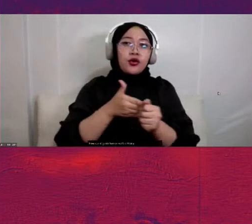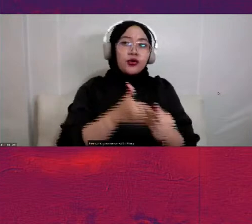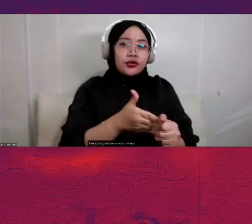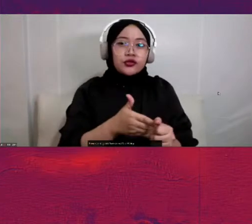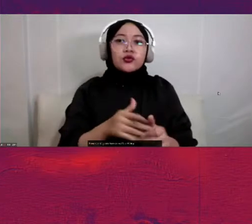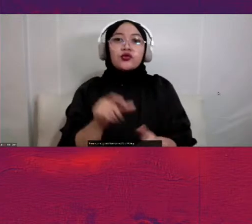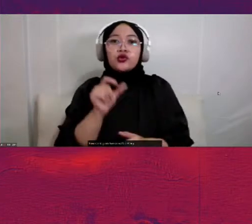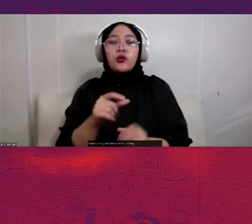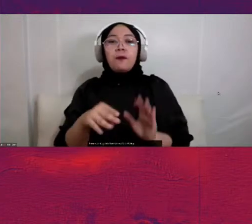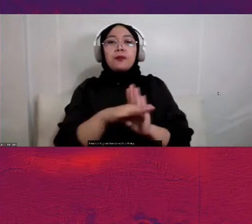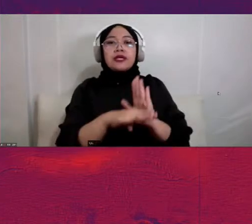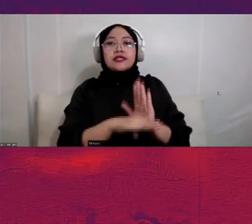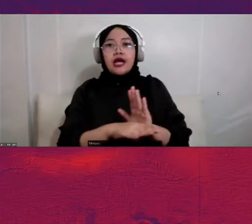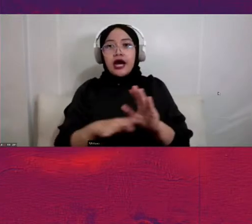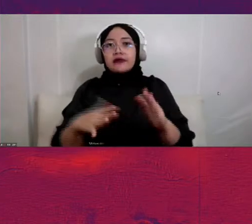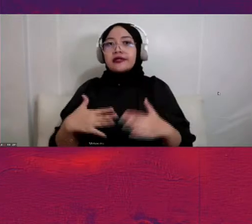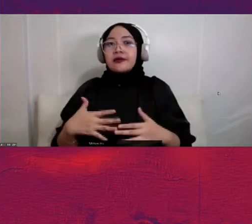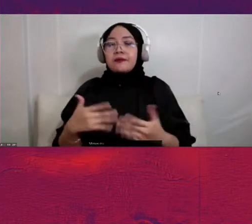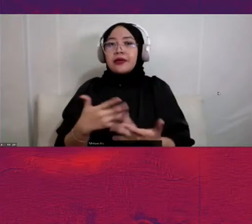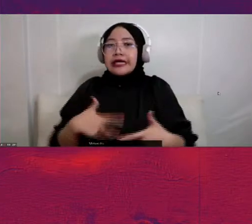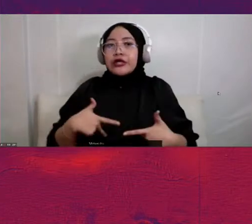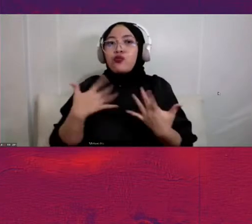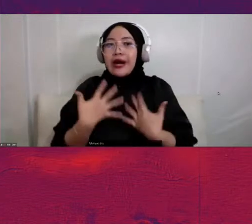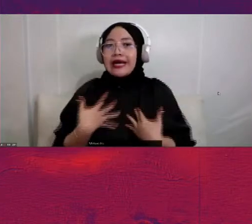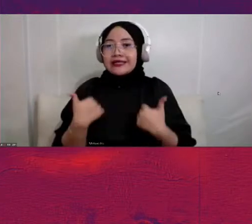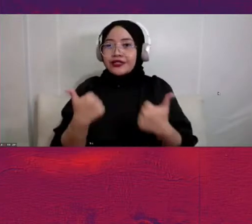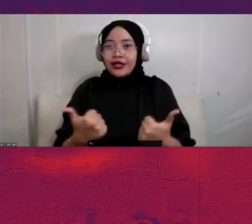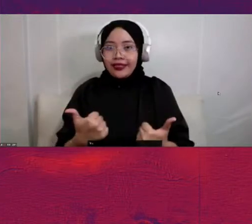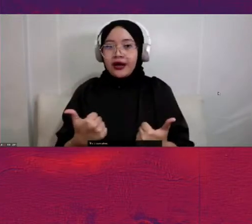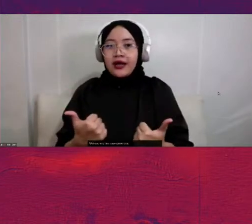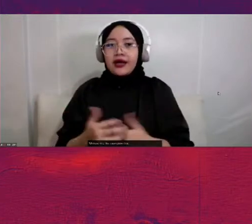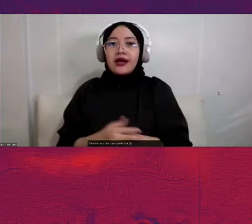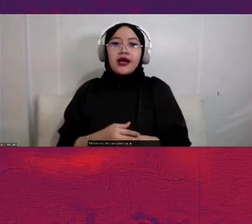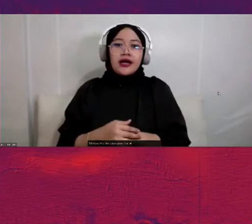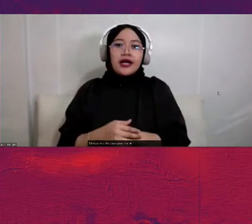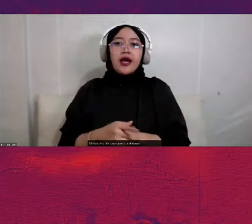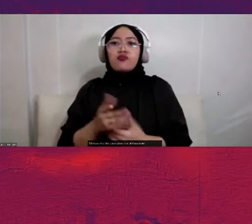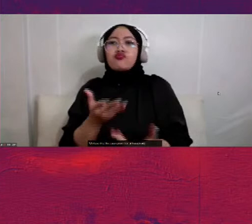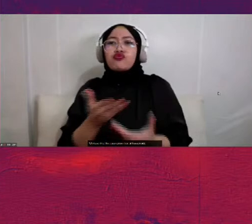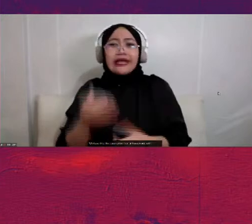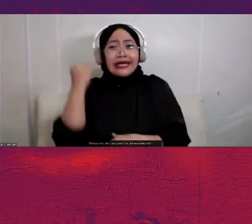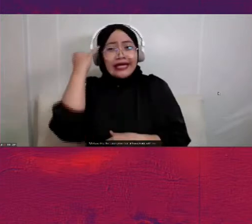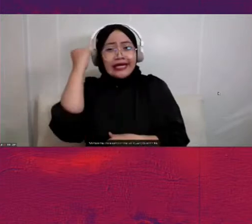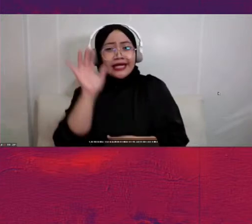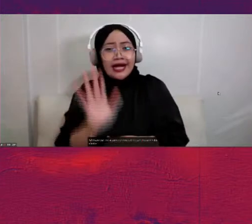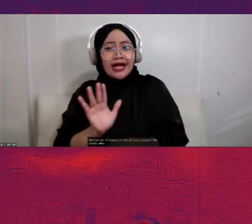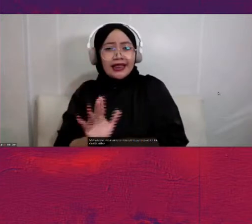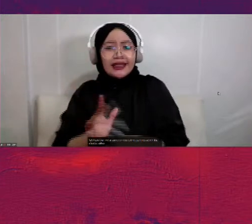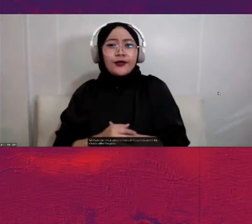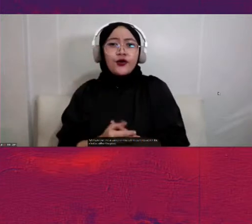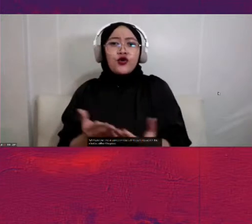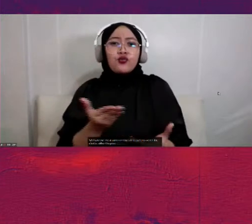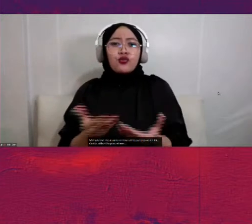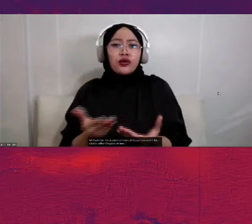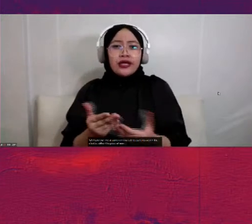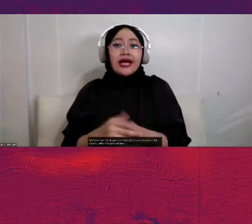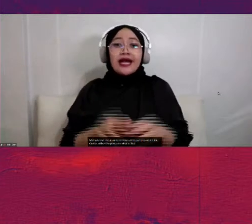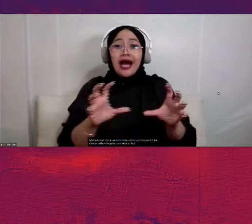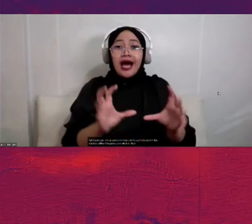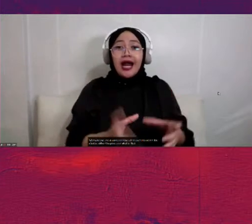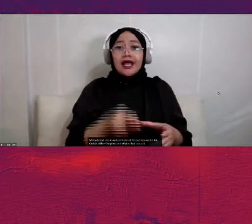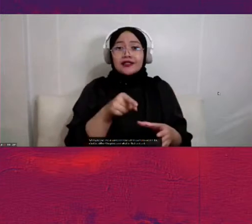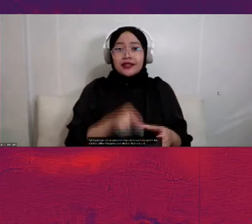policy? We have the assumption that all households within a cluster are either deprived or not. Is that